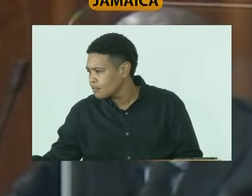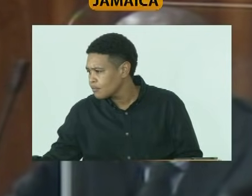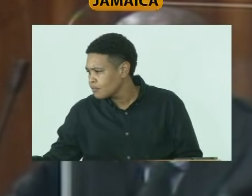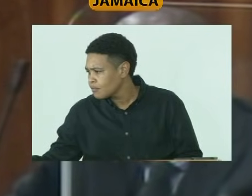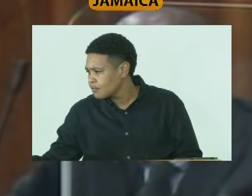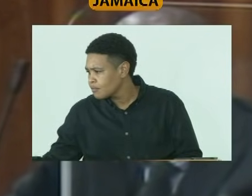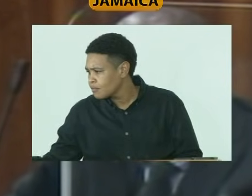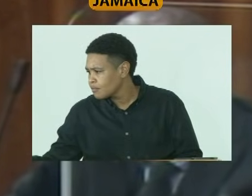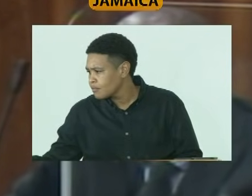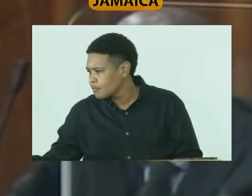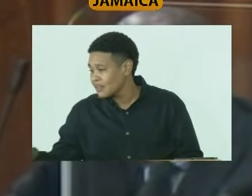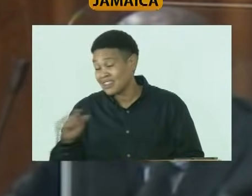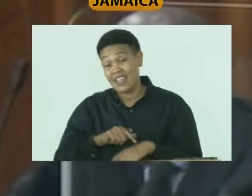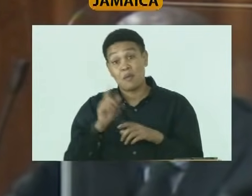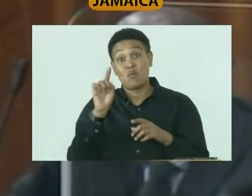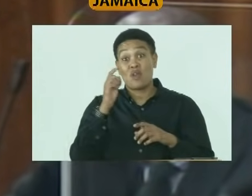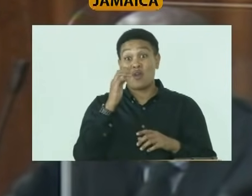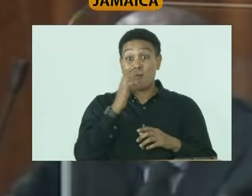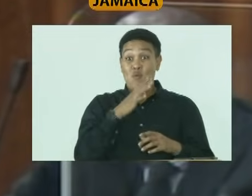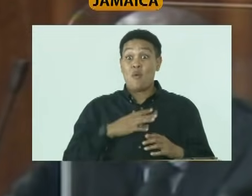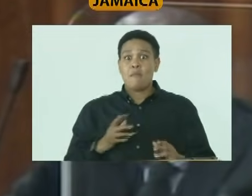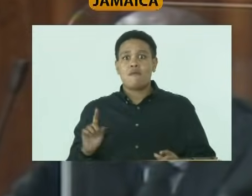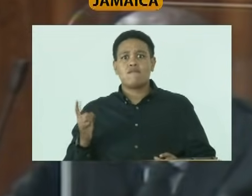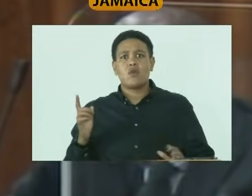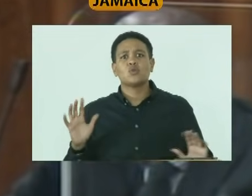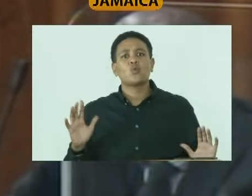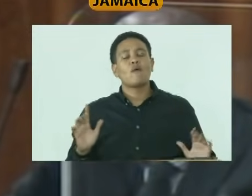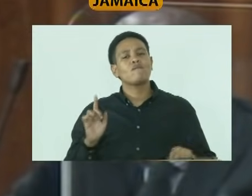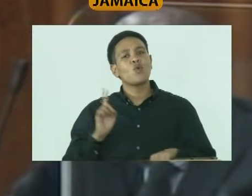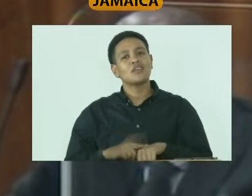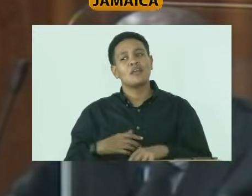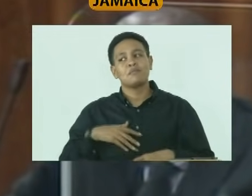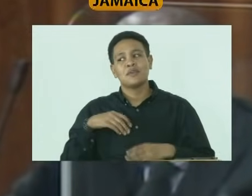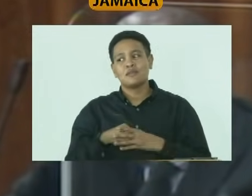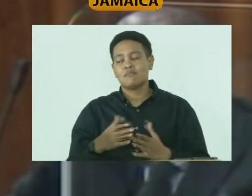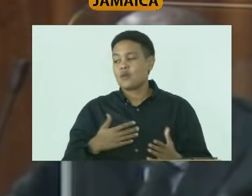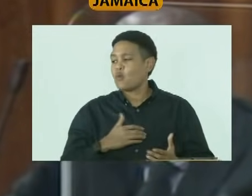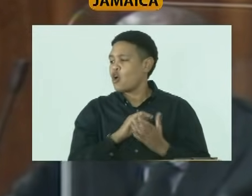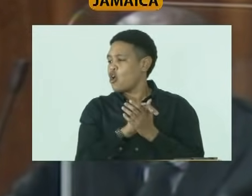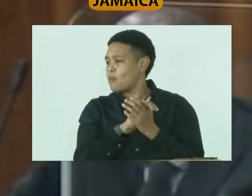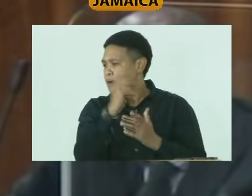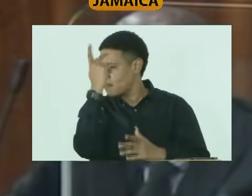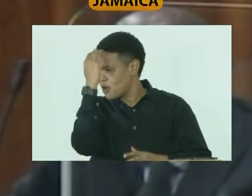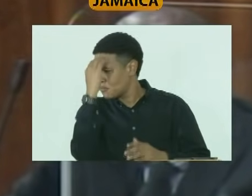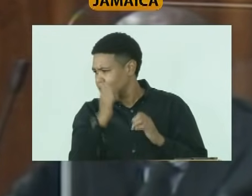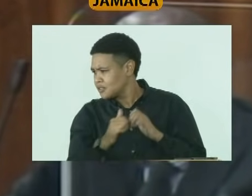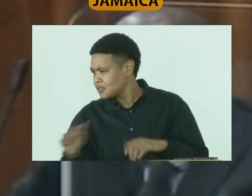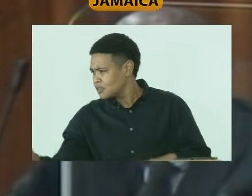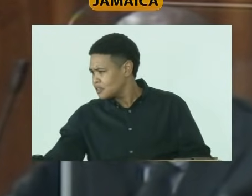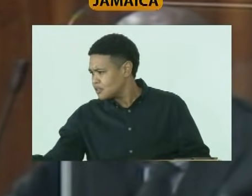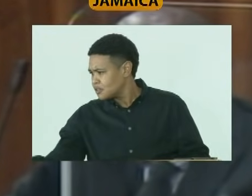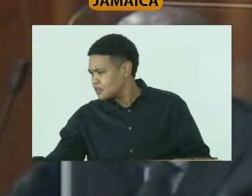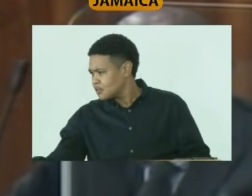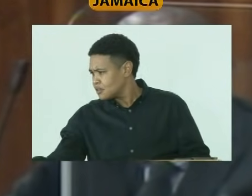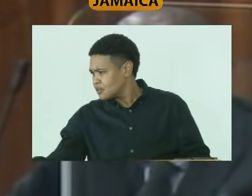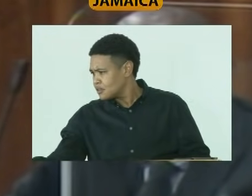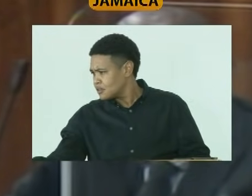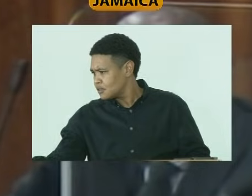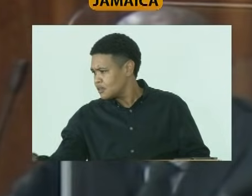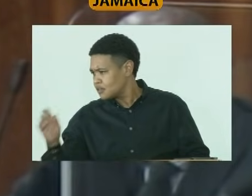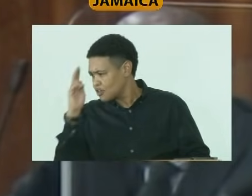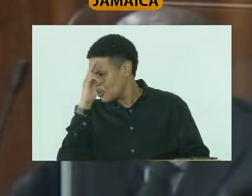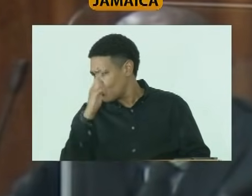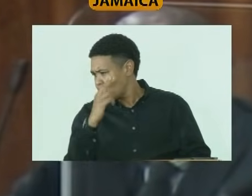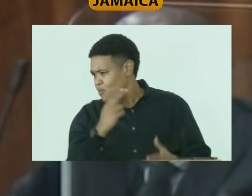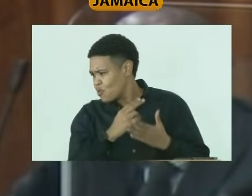this juncture that I wish to commend our Prime Minister, the Right Honourable Andrew Holness, for his foresight and